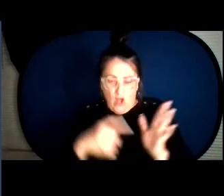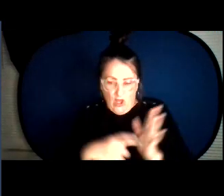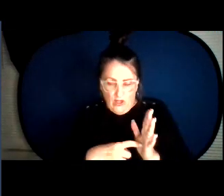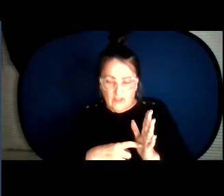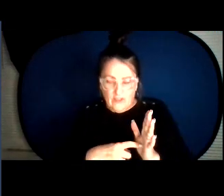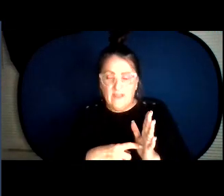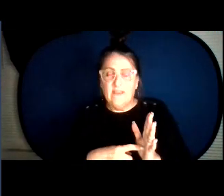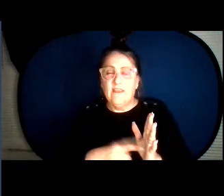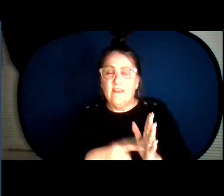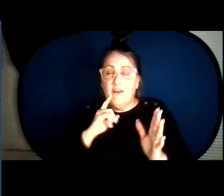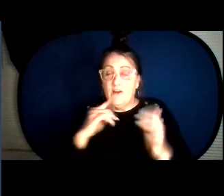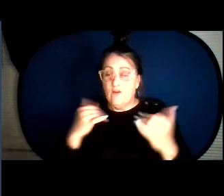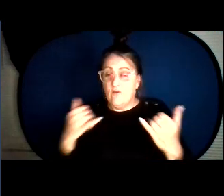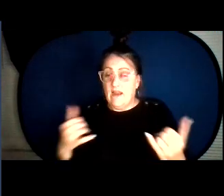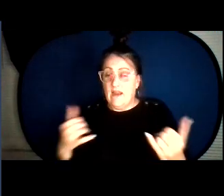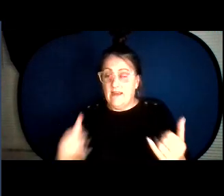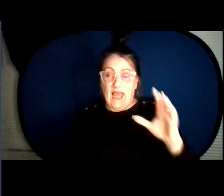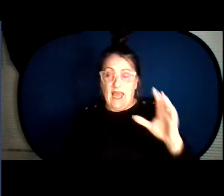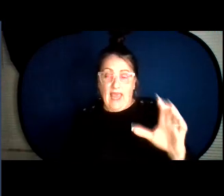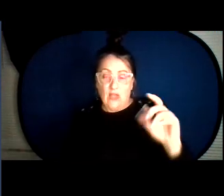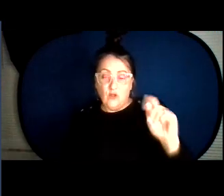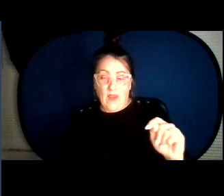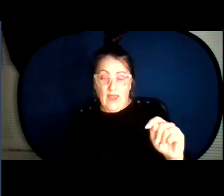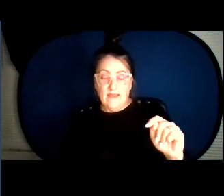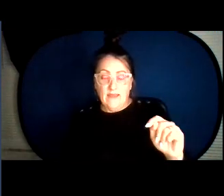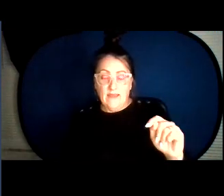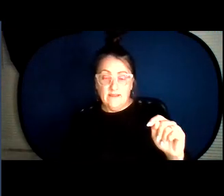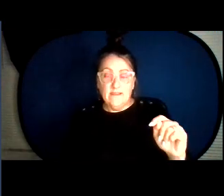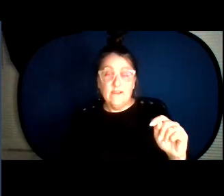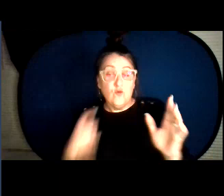by Caltrans while recognizing that this still